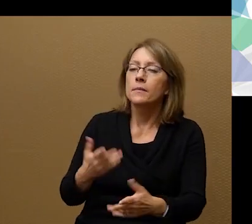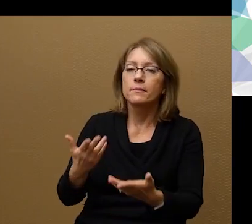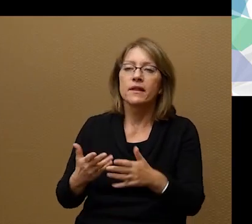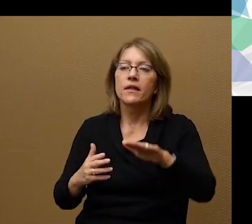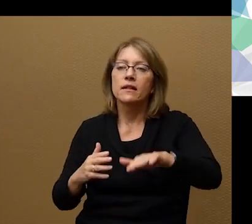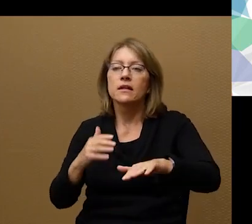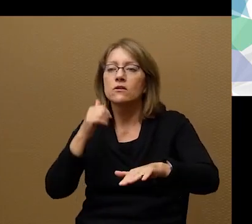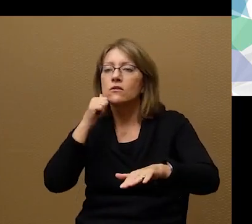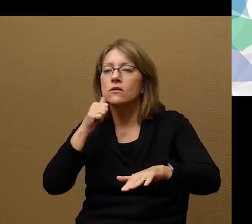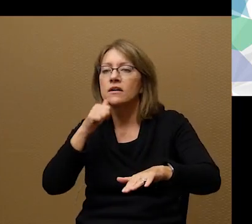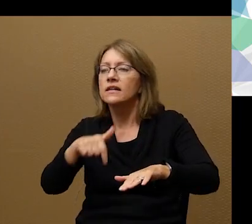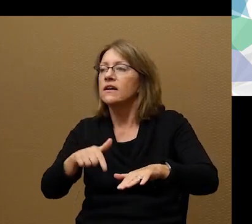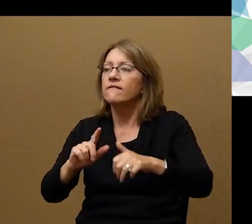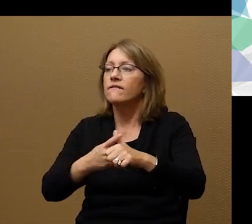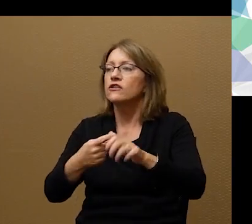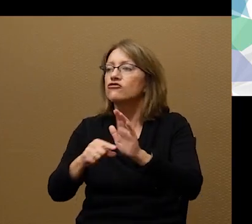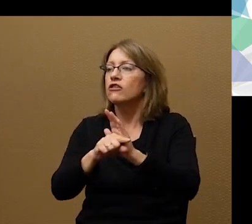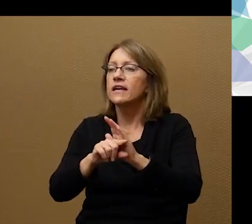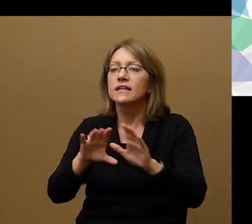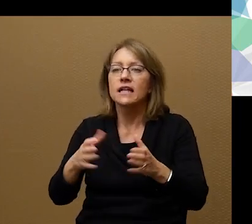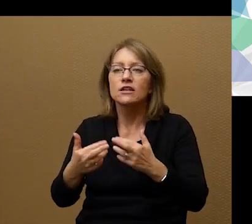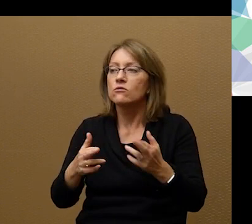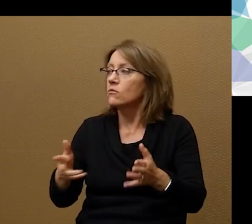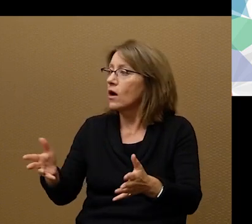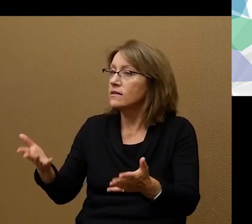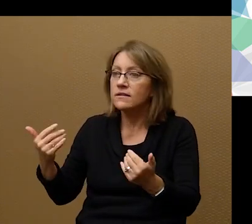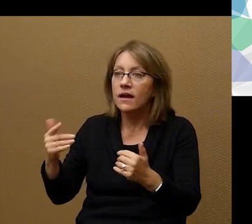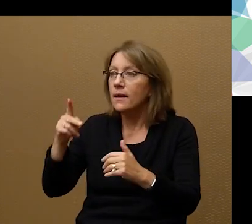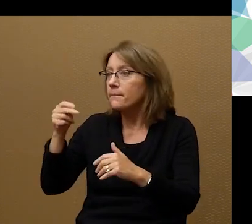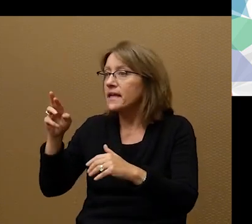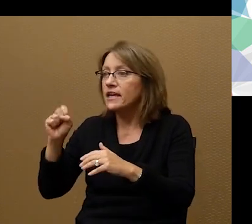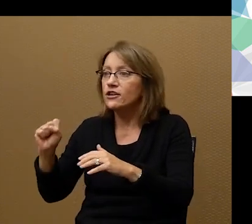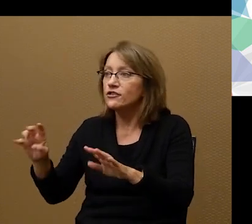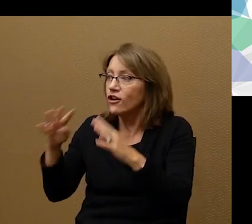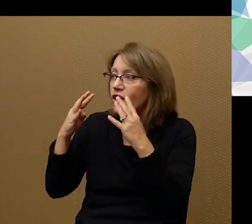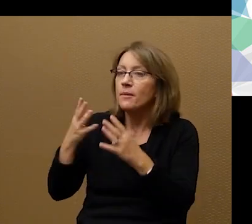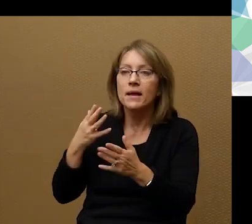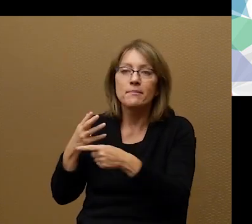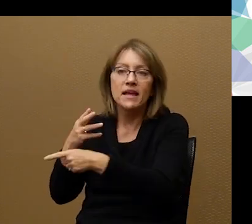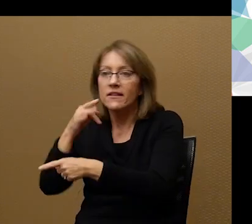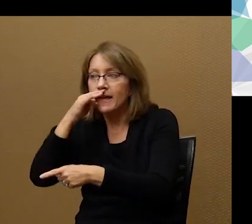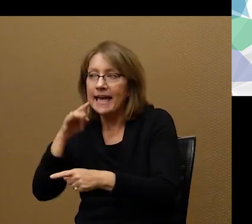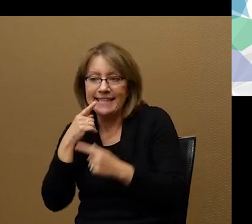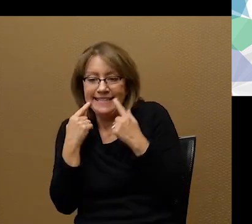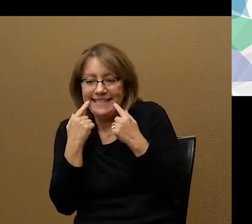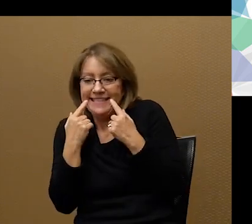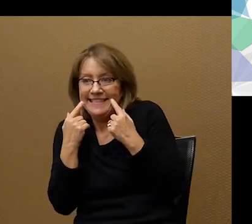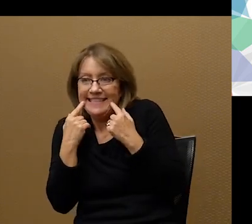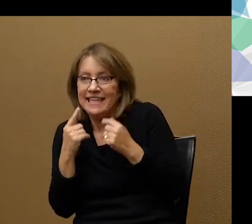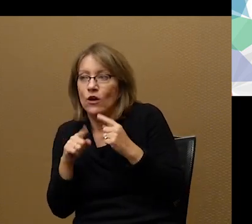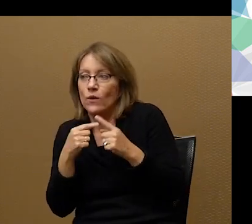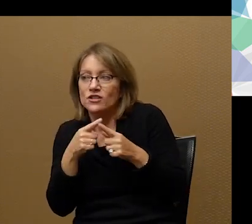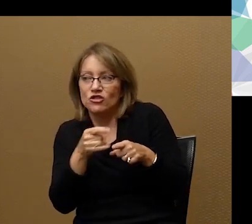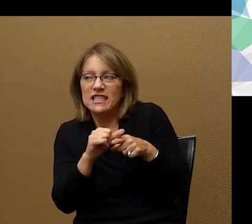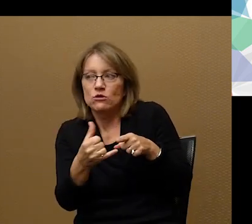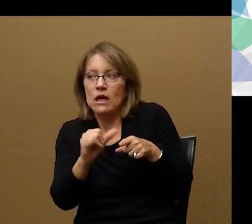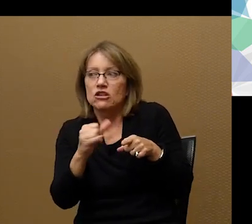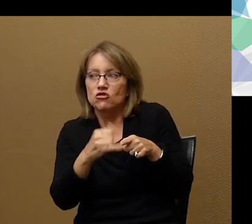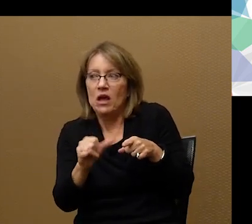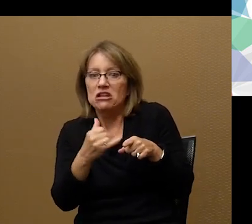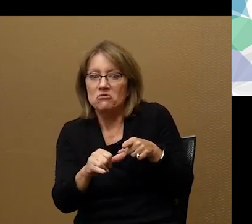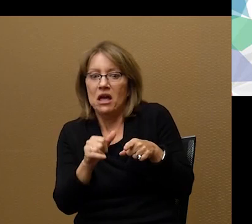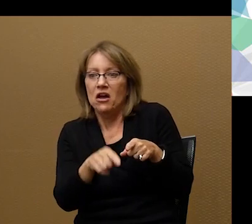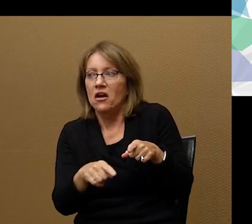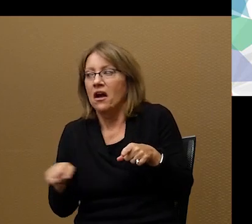classroom. She might be seeking attention from her peers. Her peers might be giggling when she says all these profanity